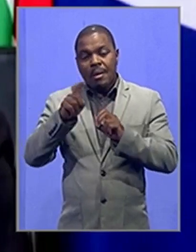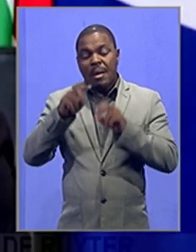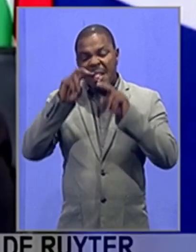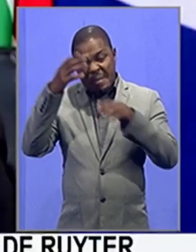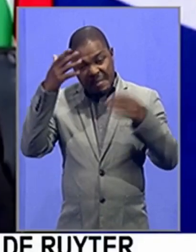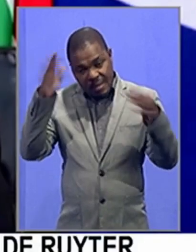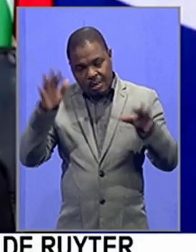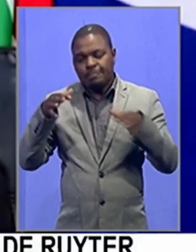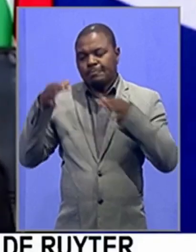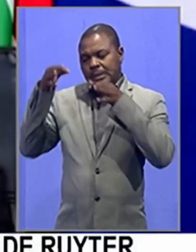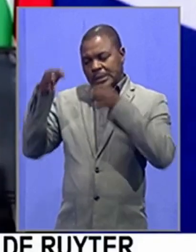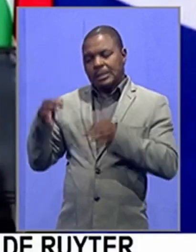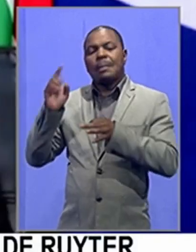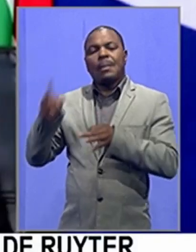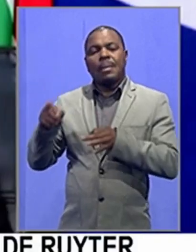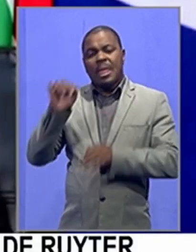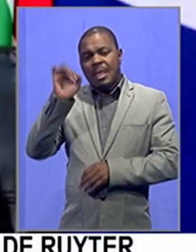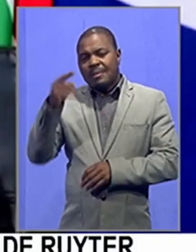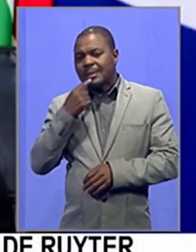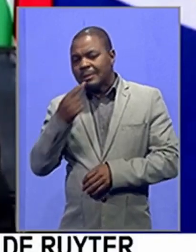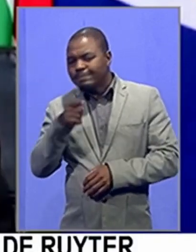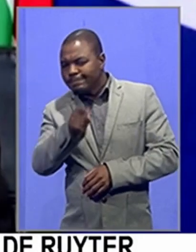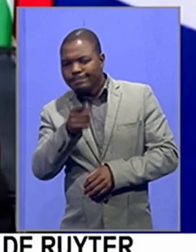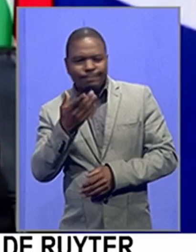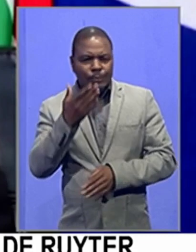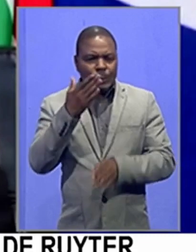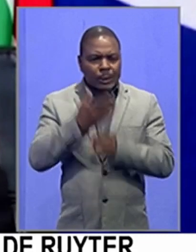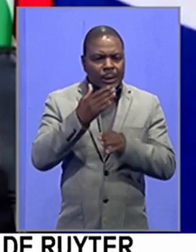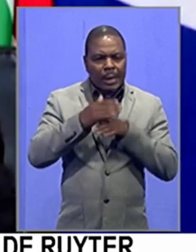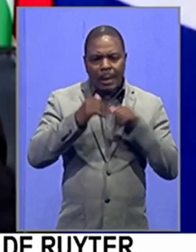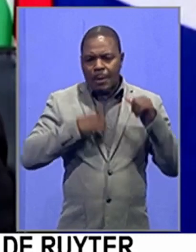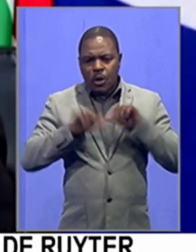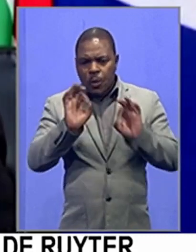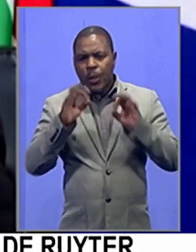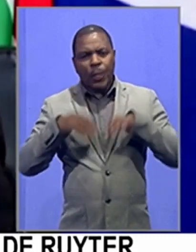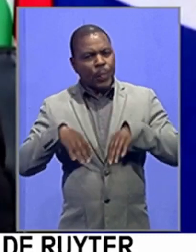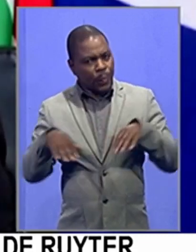a decision says there is underperformance, they must